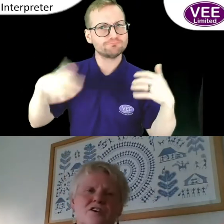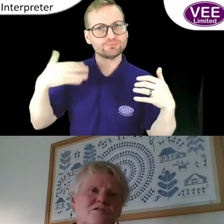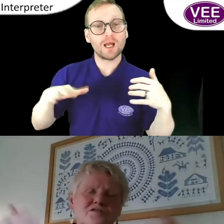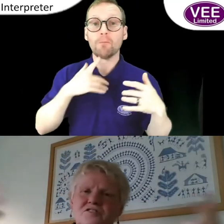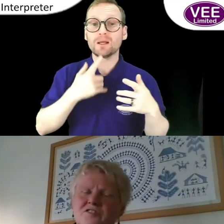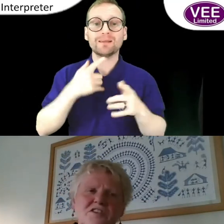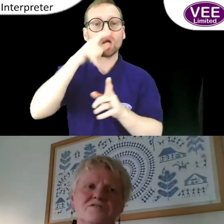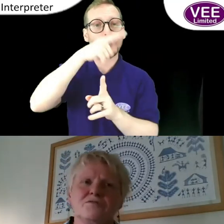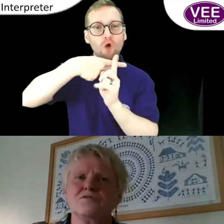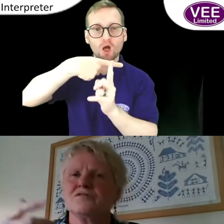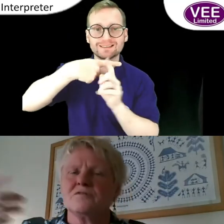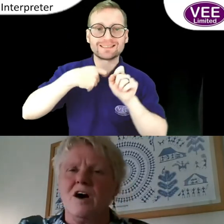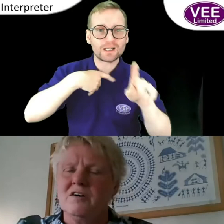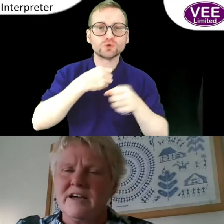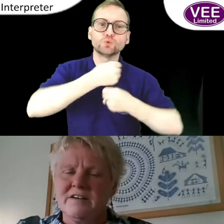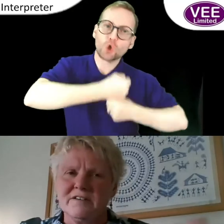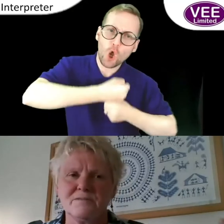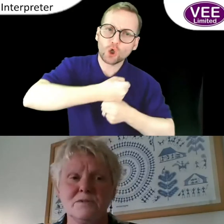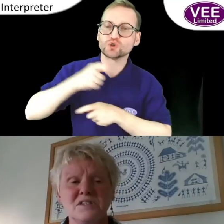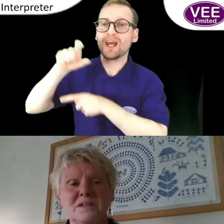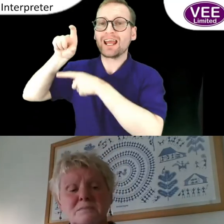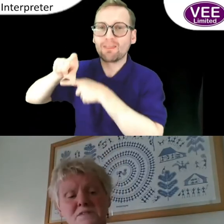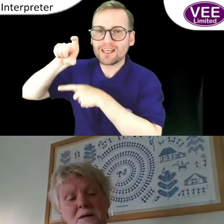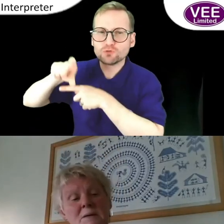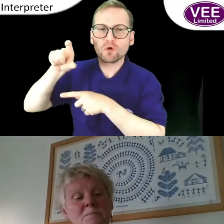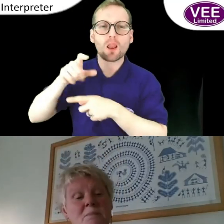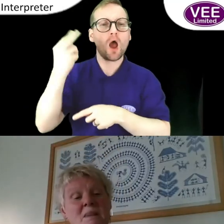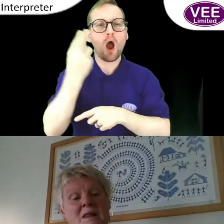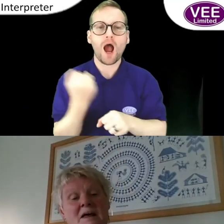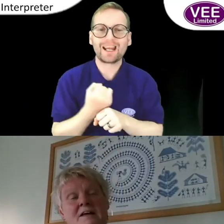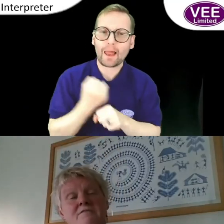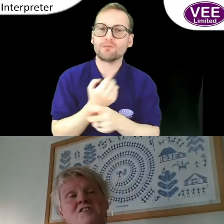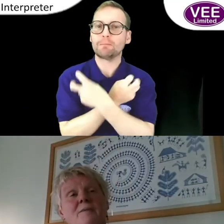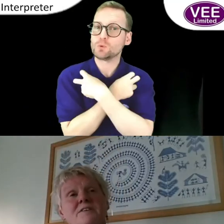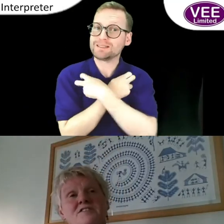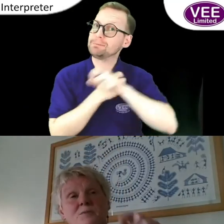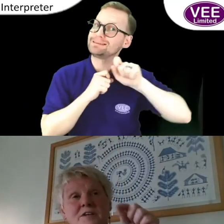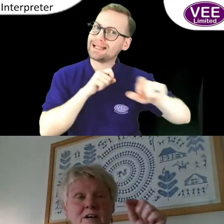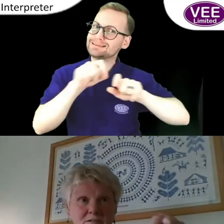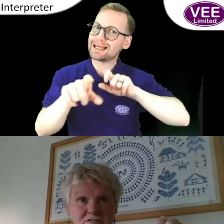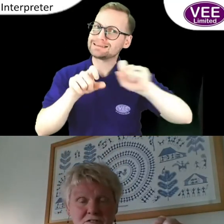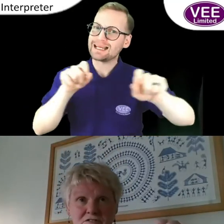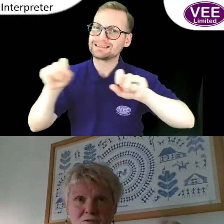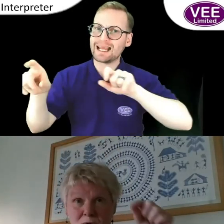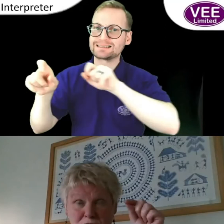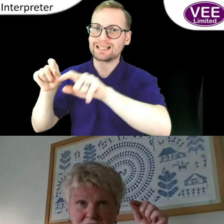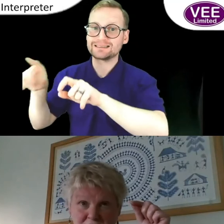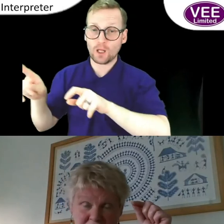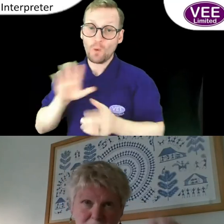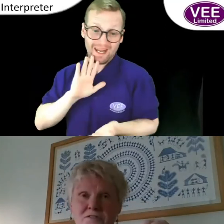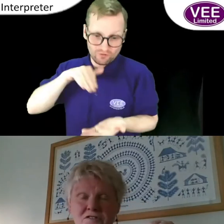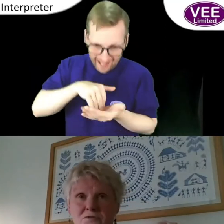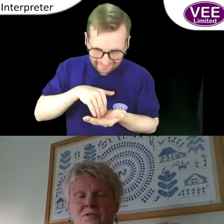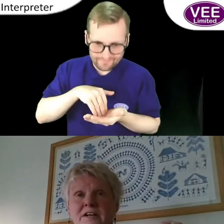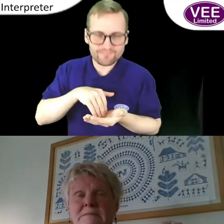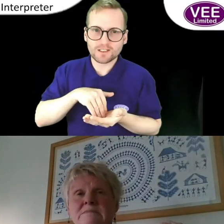to churches, cathedrals, art galleries, museums. And every time he does it, when it goes through the doors, it